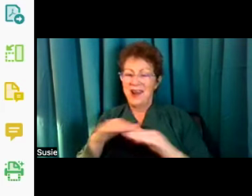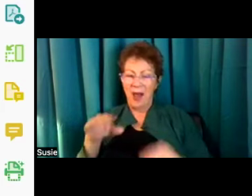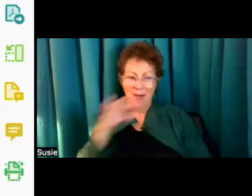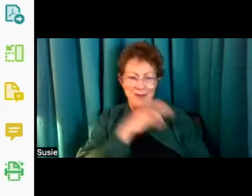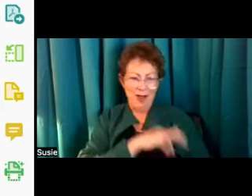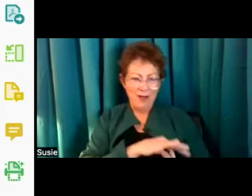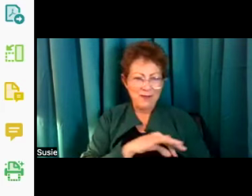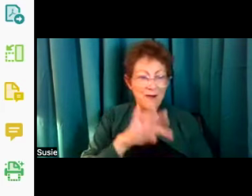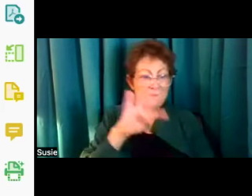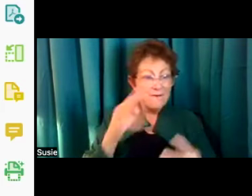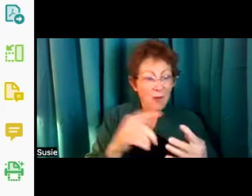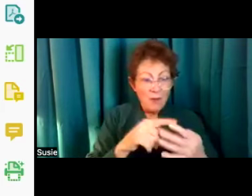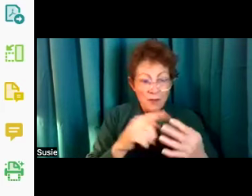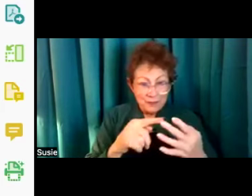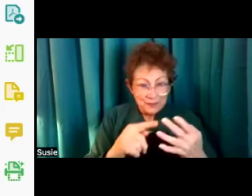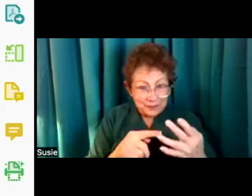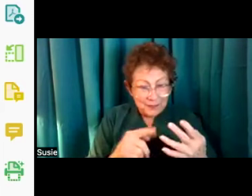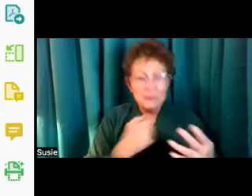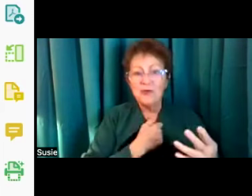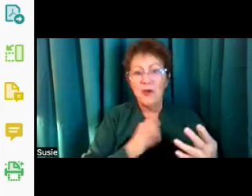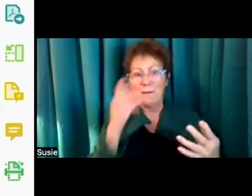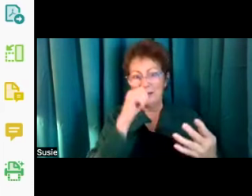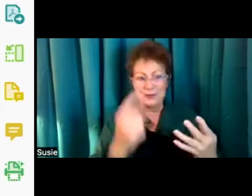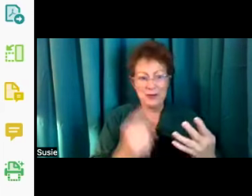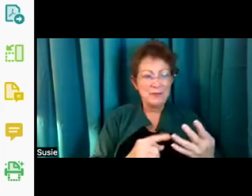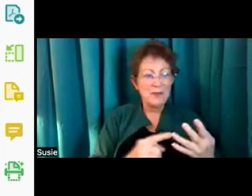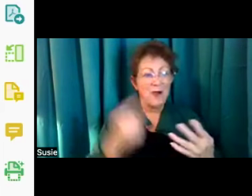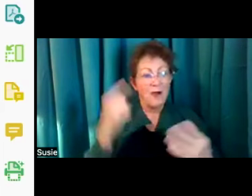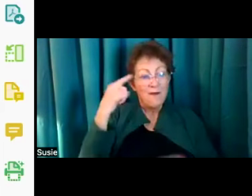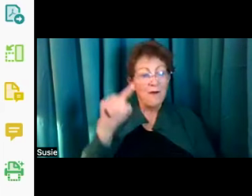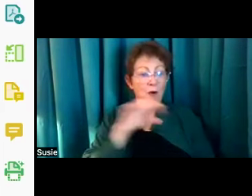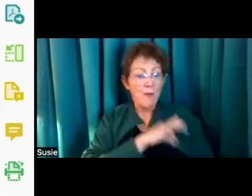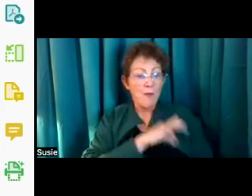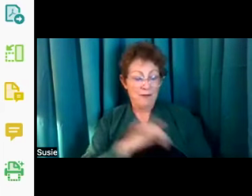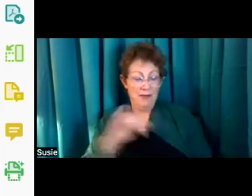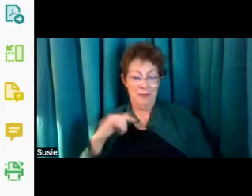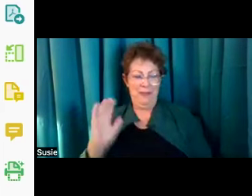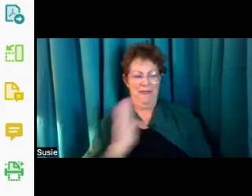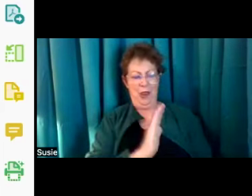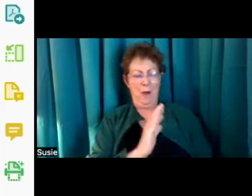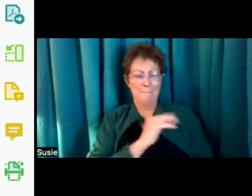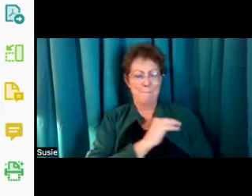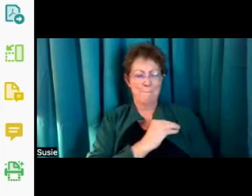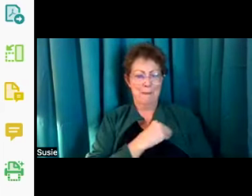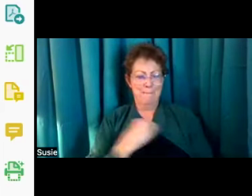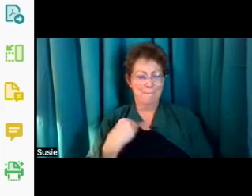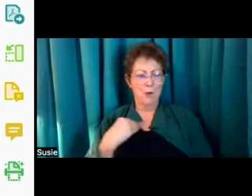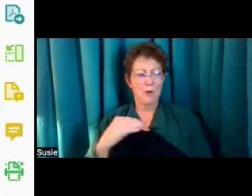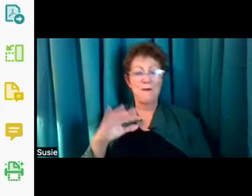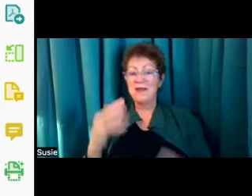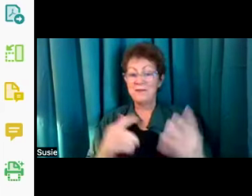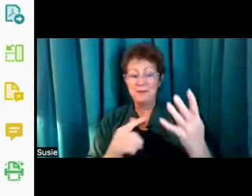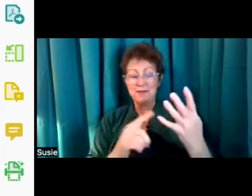is a nonprofit where there is a for-profit that is its member. And then the fifth